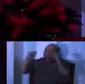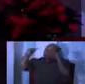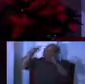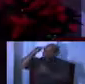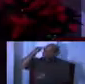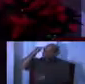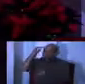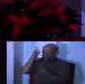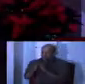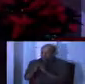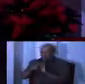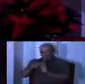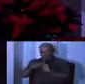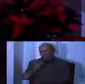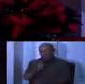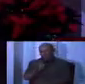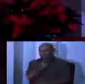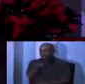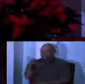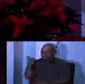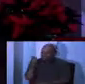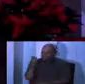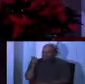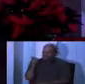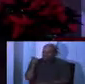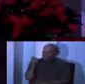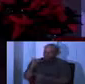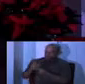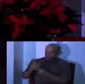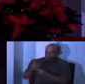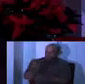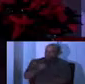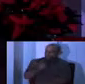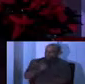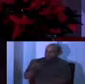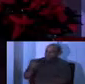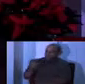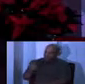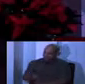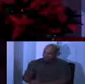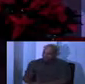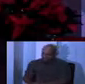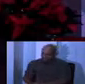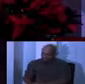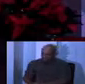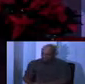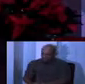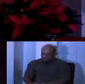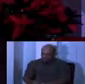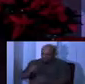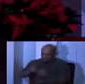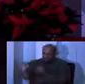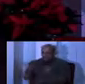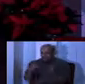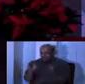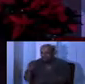we label ourselves and call ourselves to be. And in that scandalous